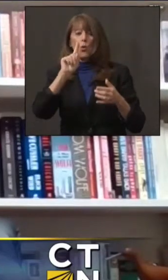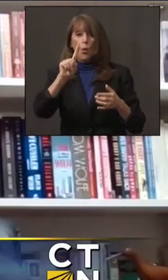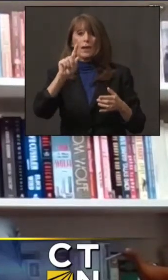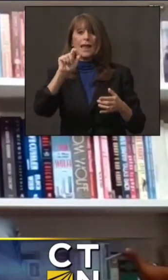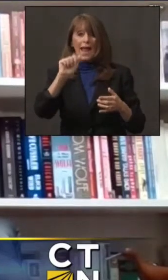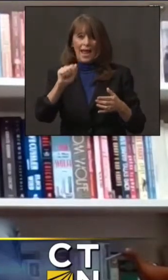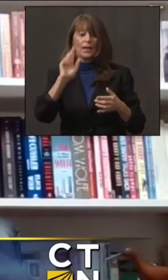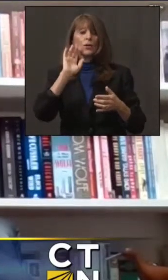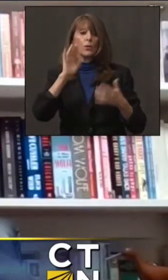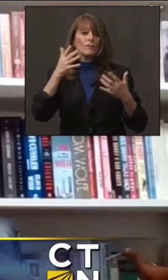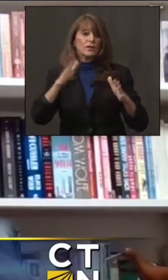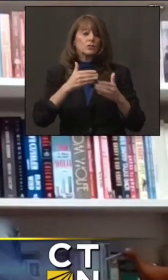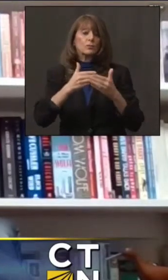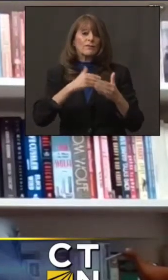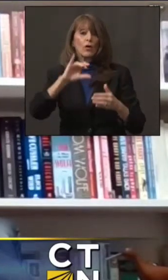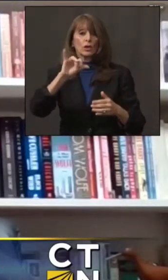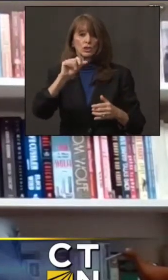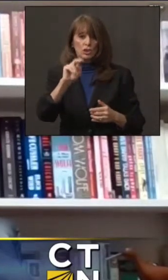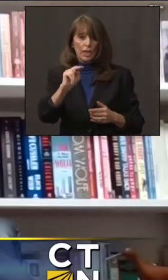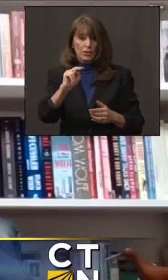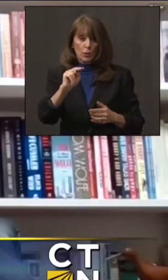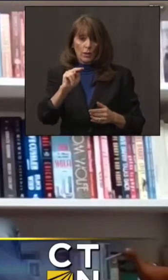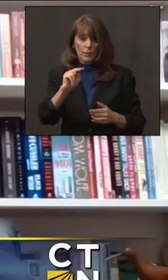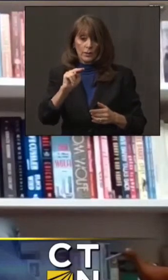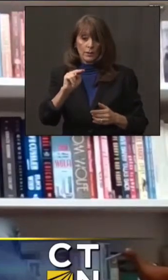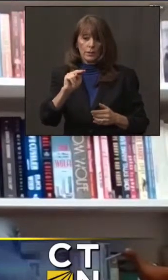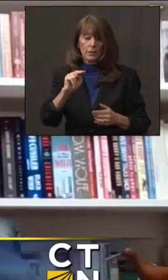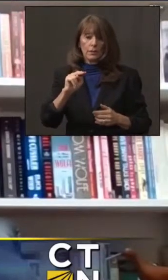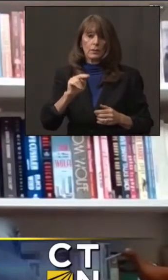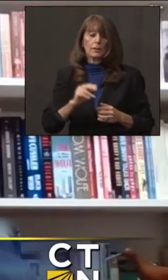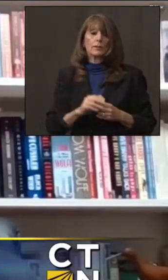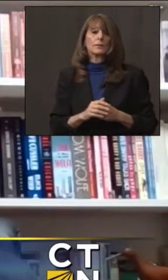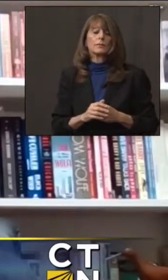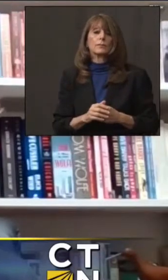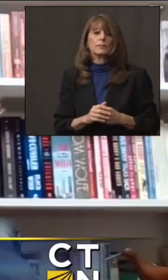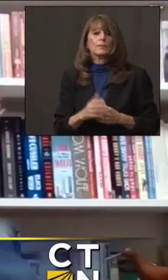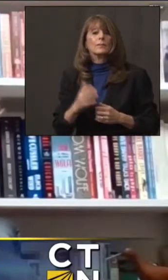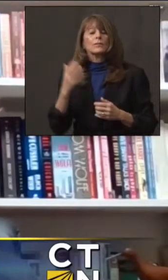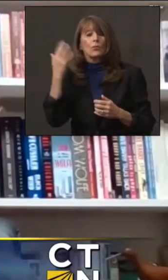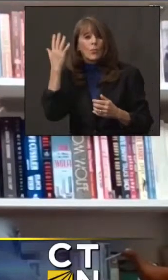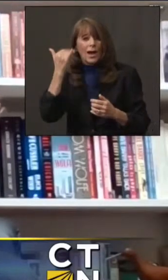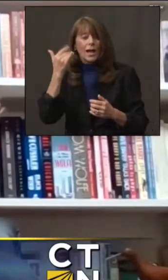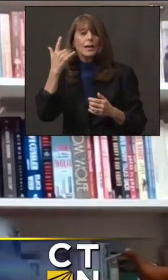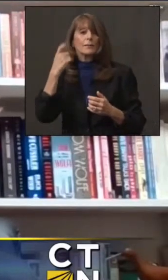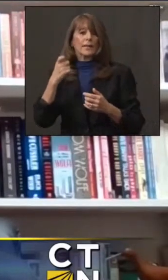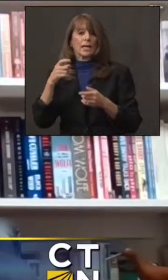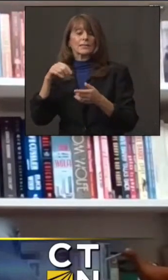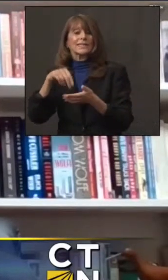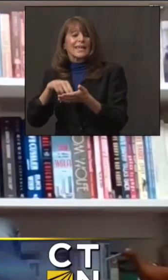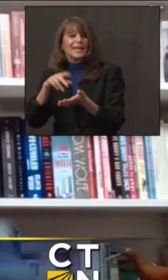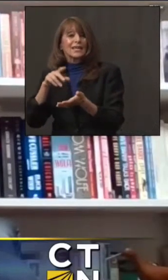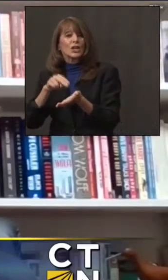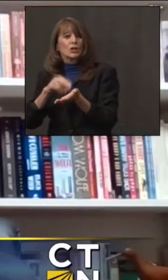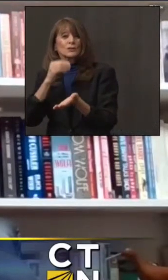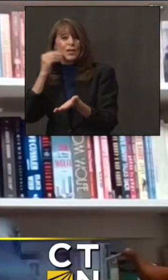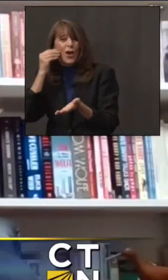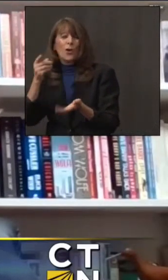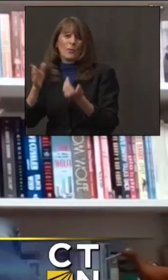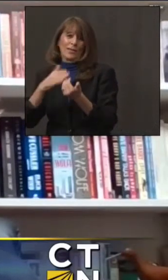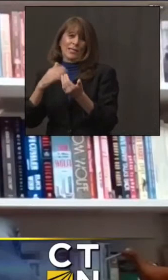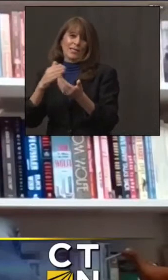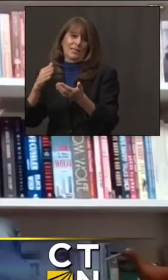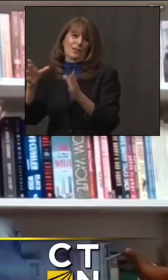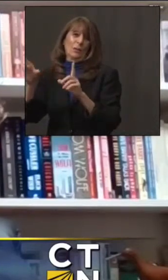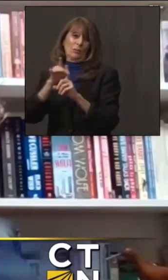But because of the nature of the infection in our nursing facilities and their vulnerability to this infection,